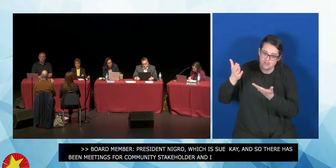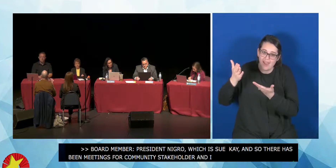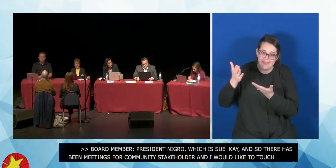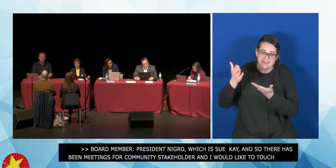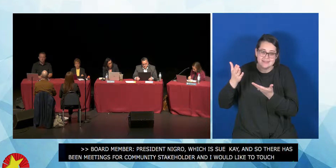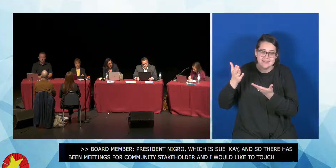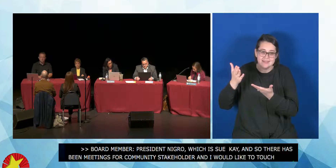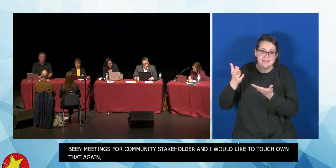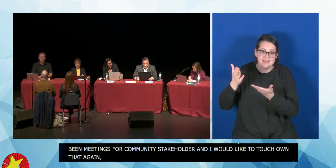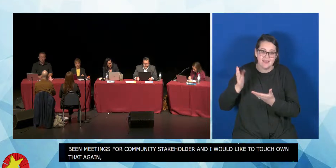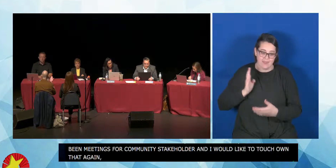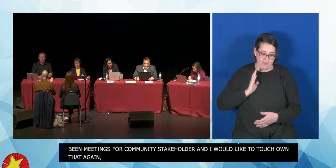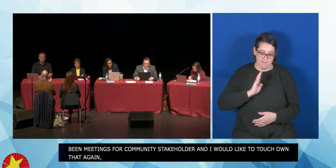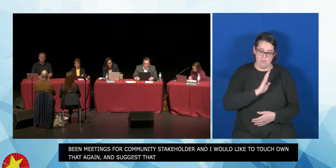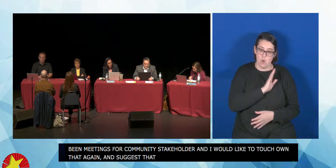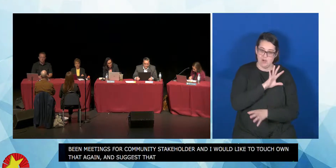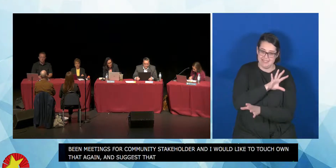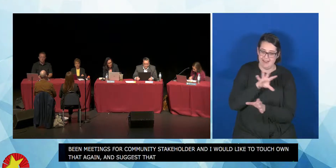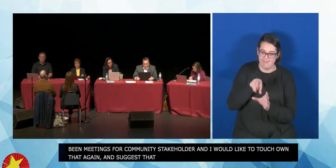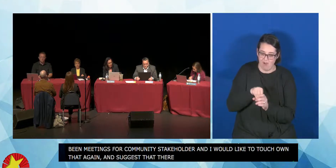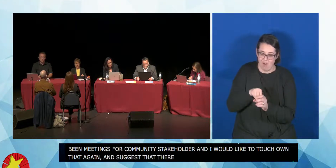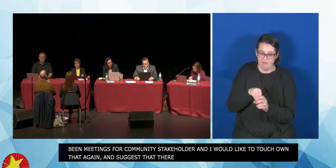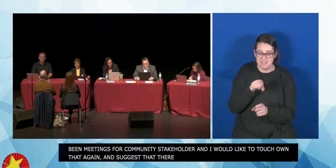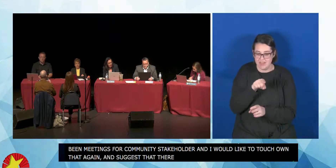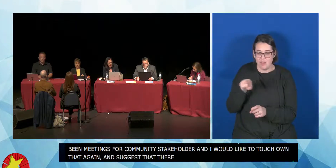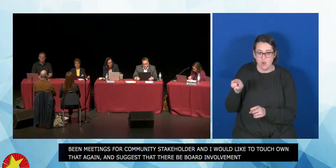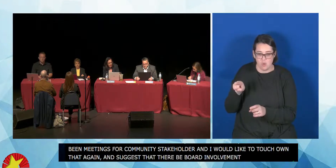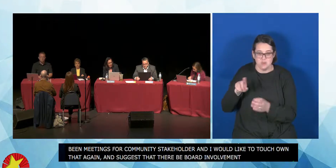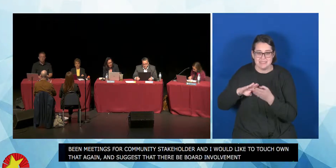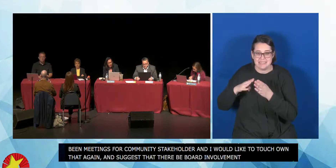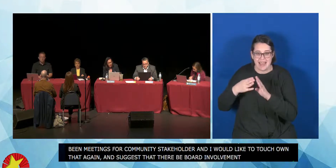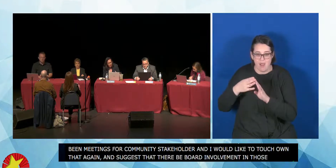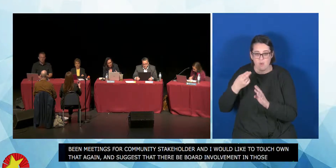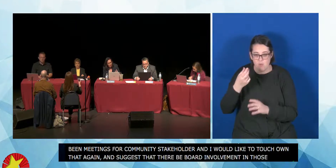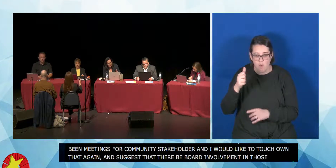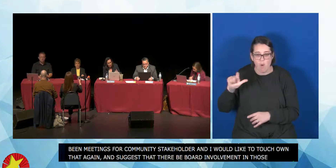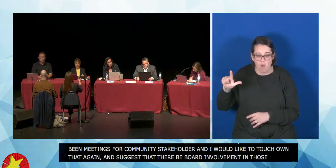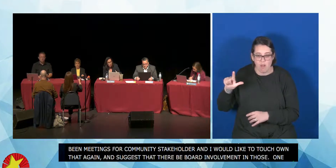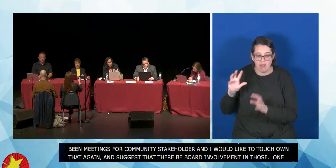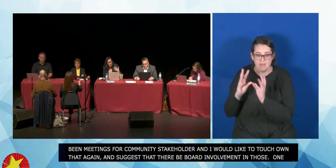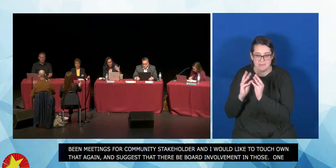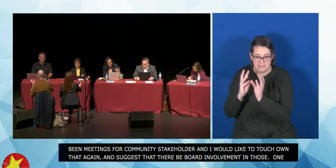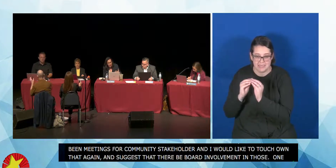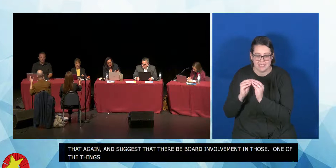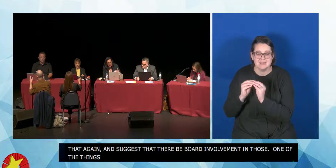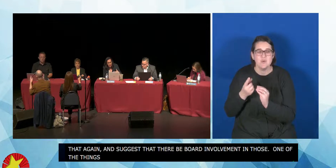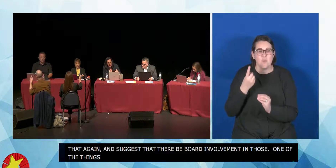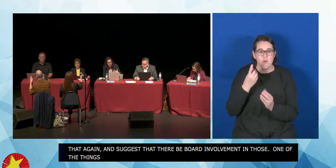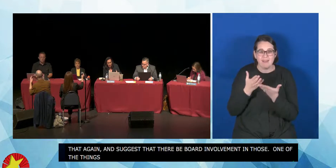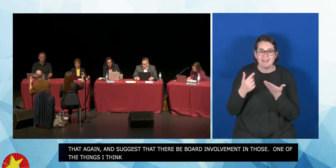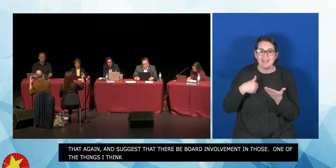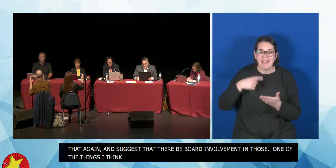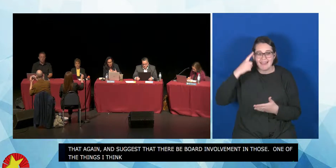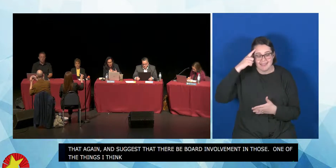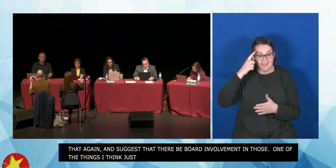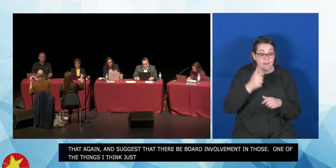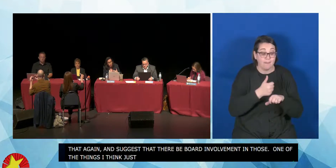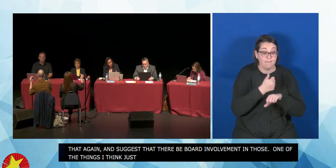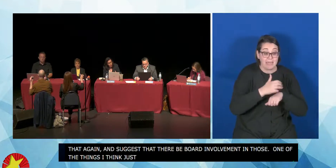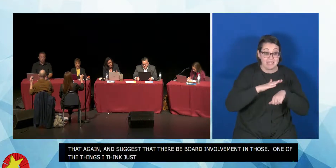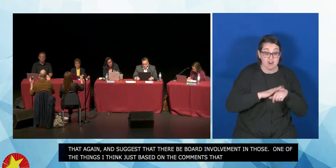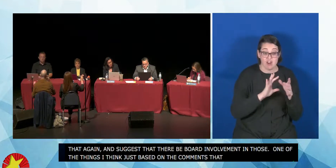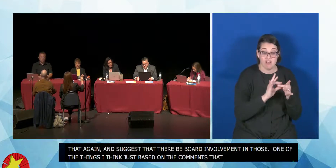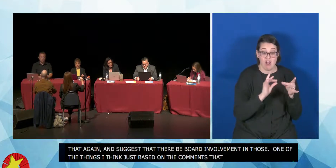that there be board involvement in those. One of the things I think, just based on the comments that have come up